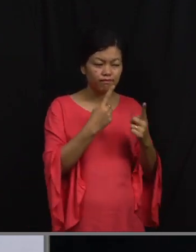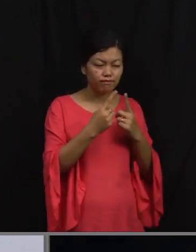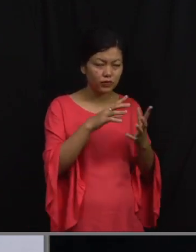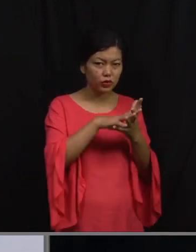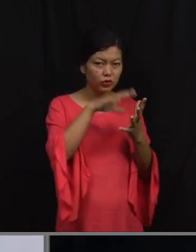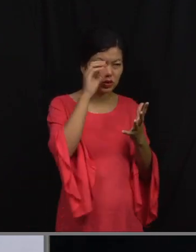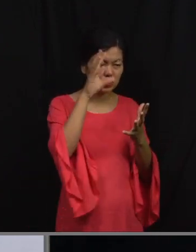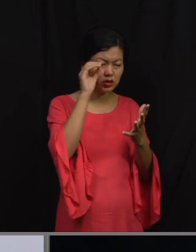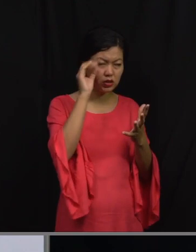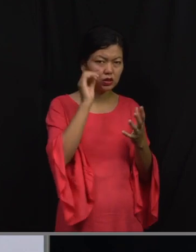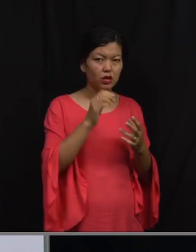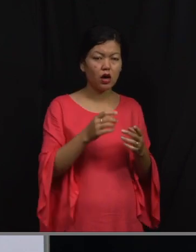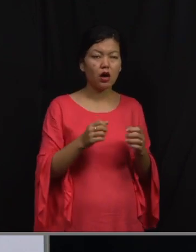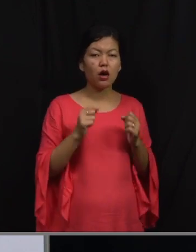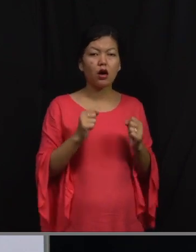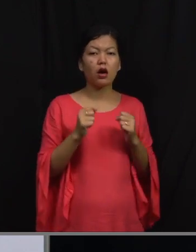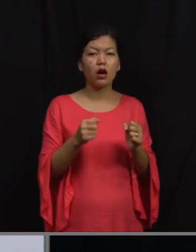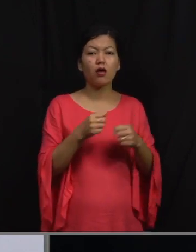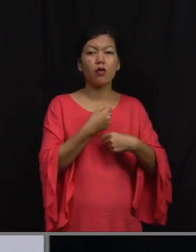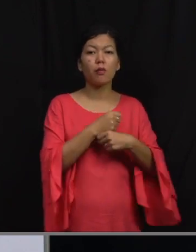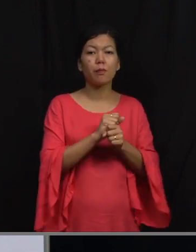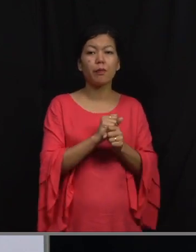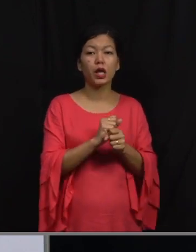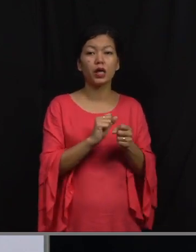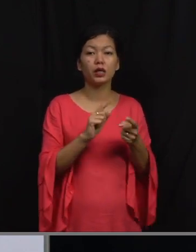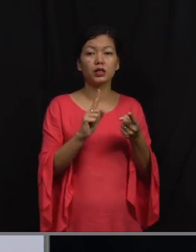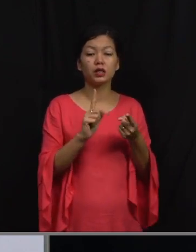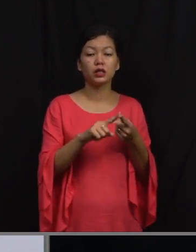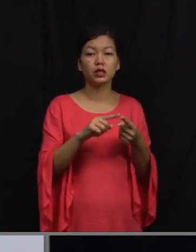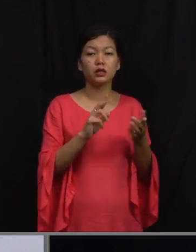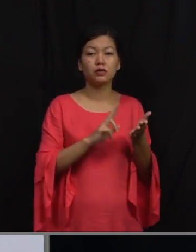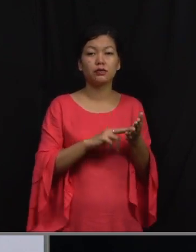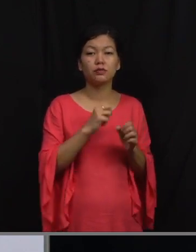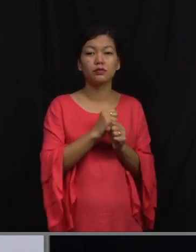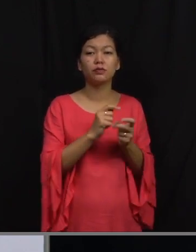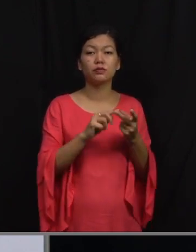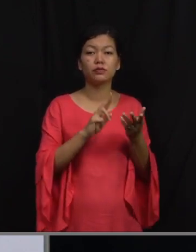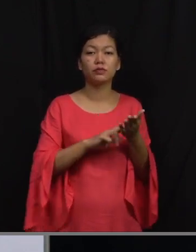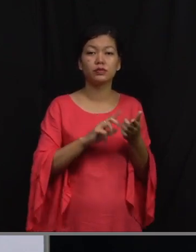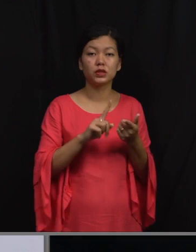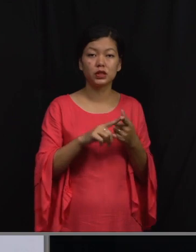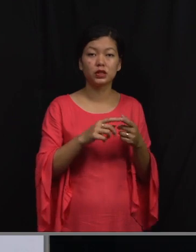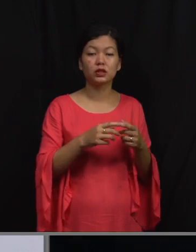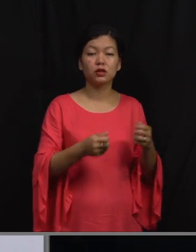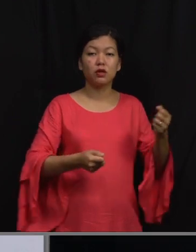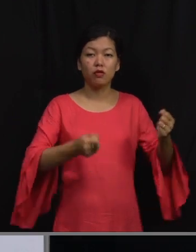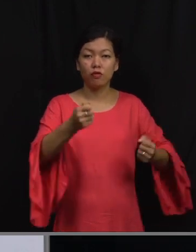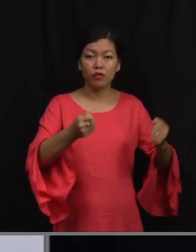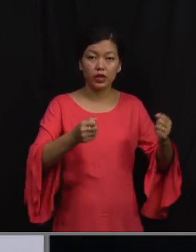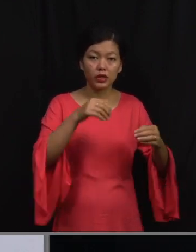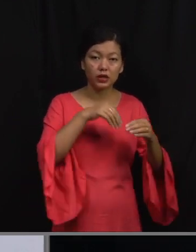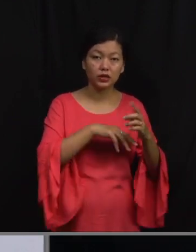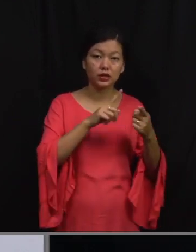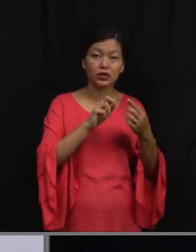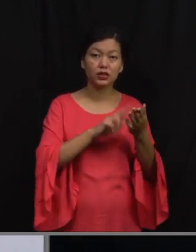that machines, designing the car engines, and designing the different kind of, you know, different kind of engines of the machines, right. So here you are going